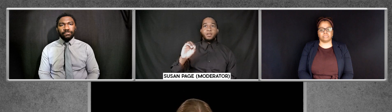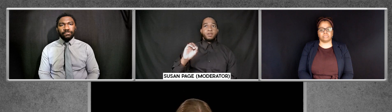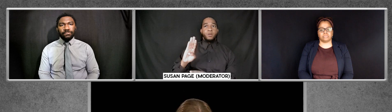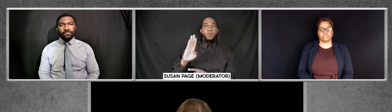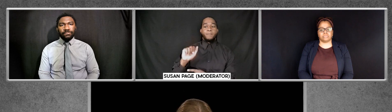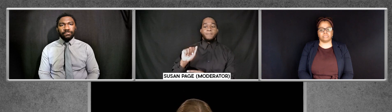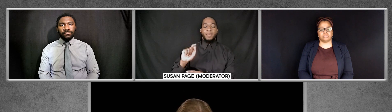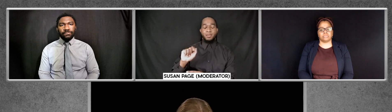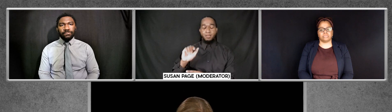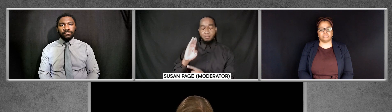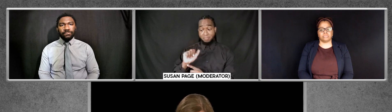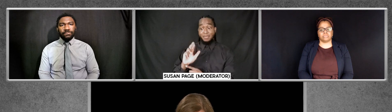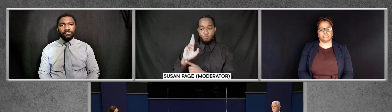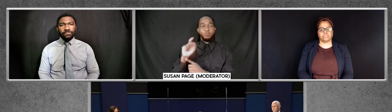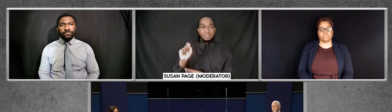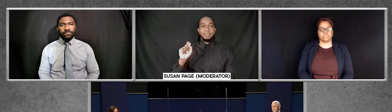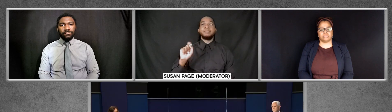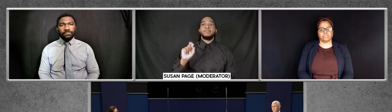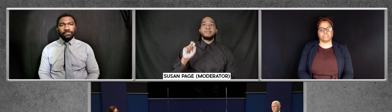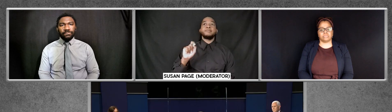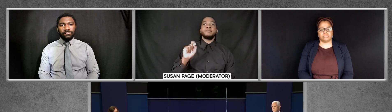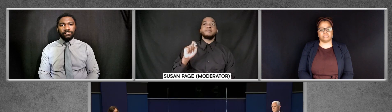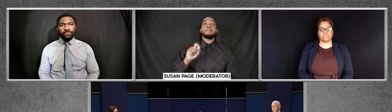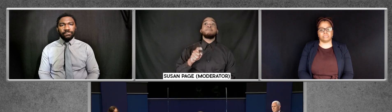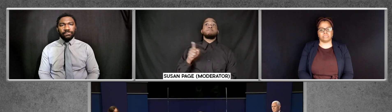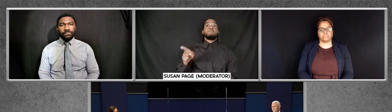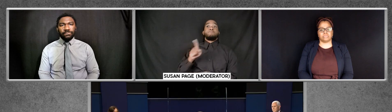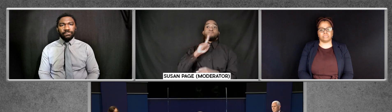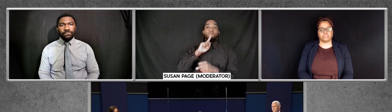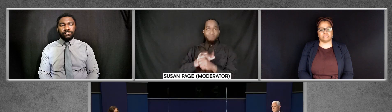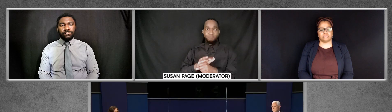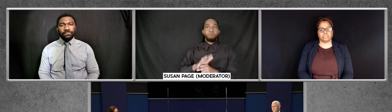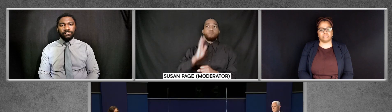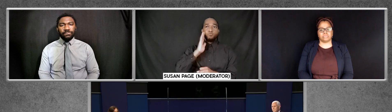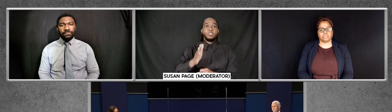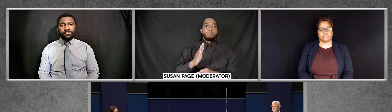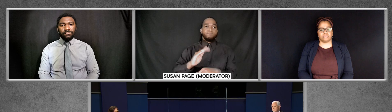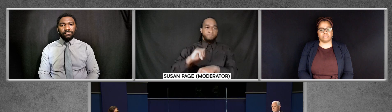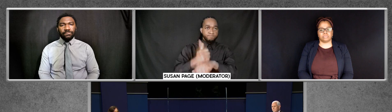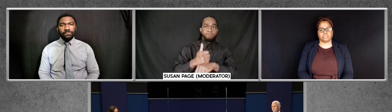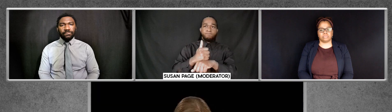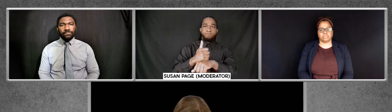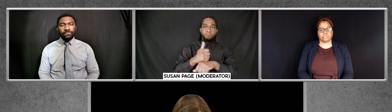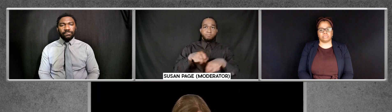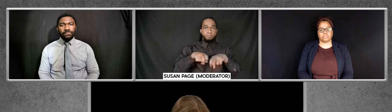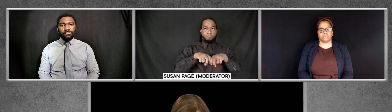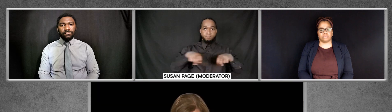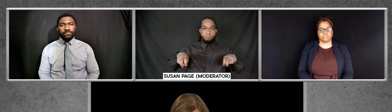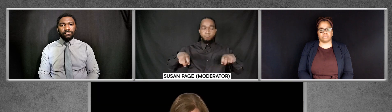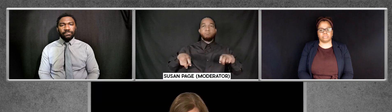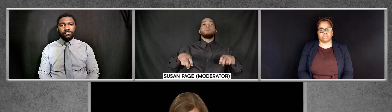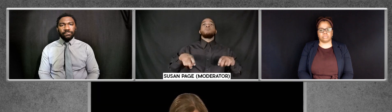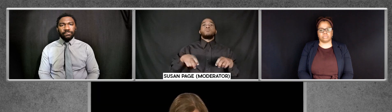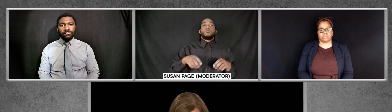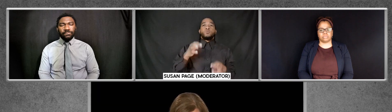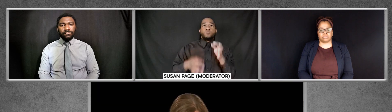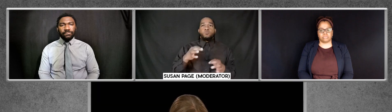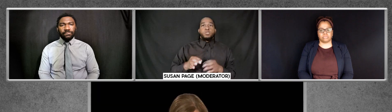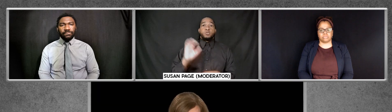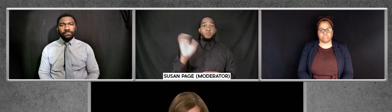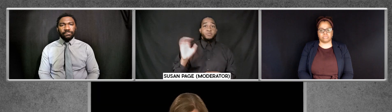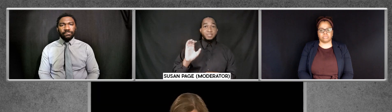member of the committee. Yes. Her confirmation would cement the court's conservative majority and make it likely open to more